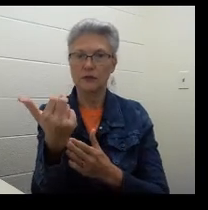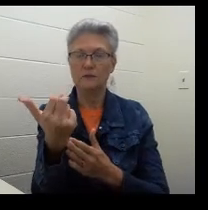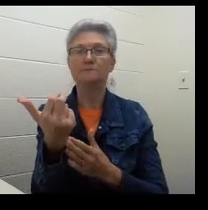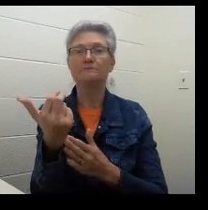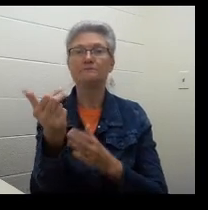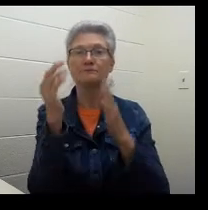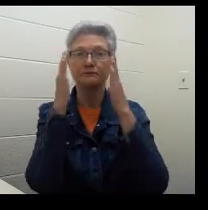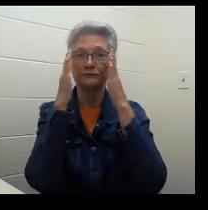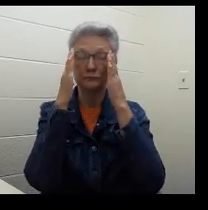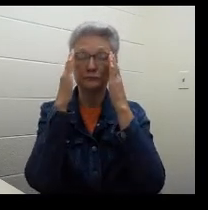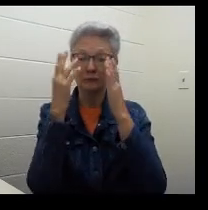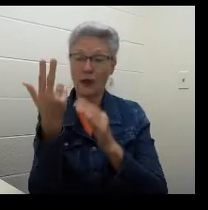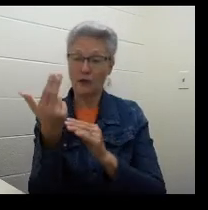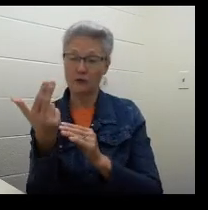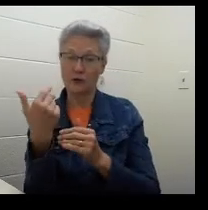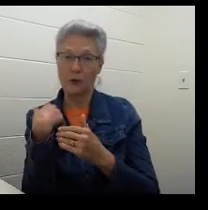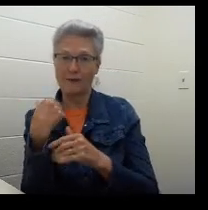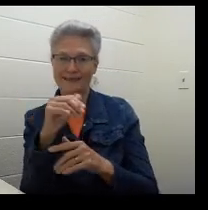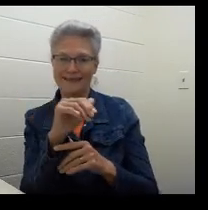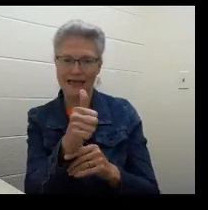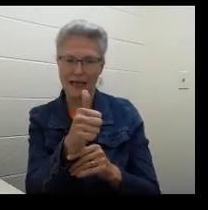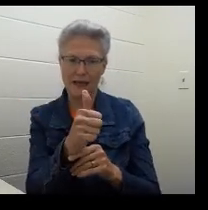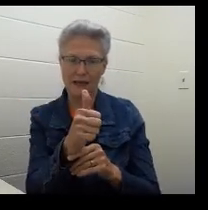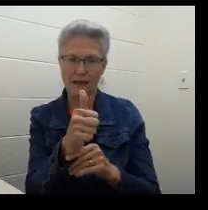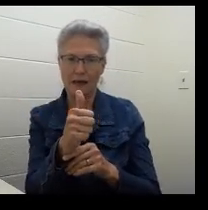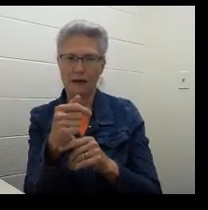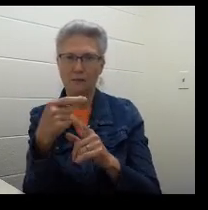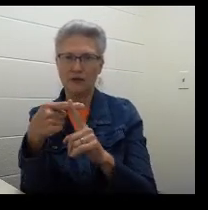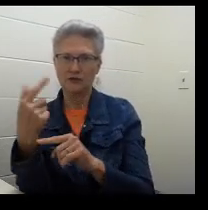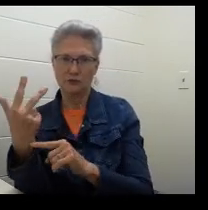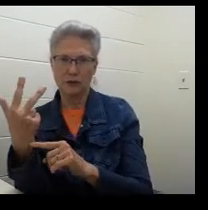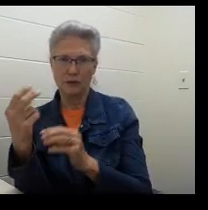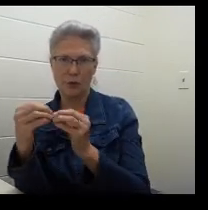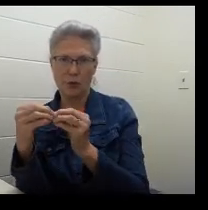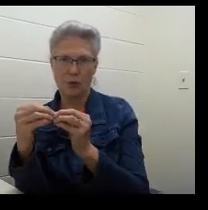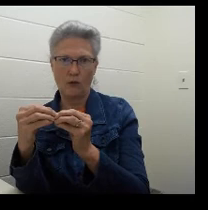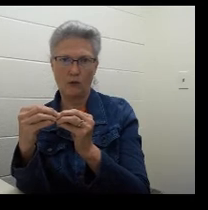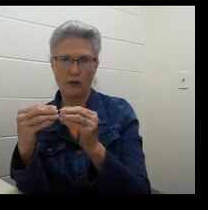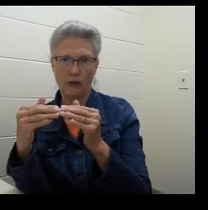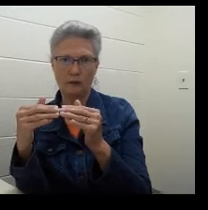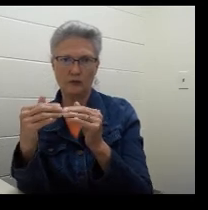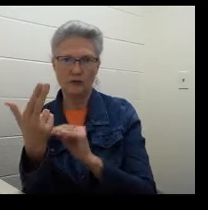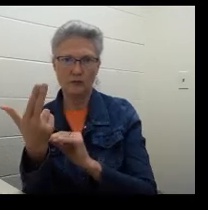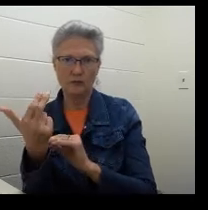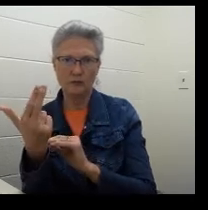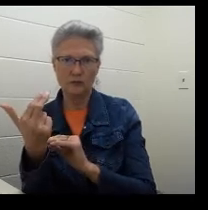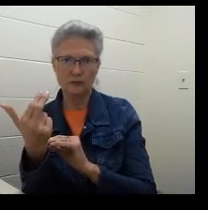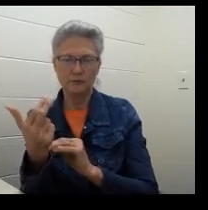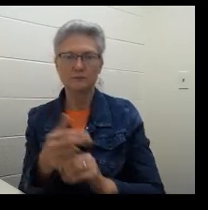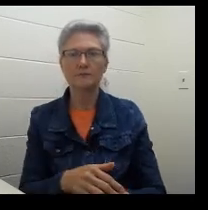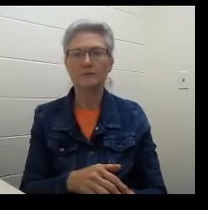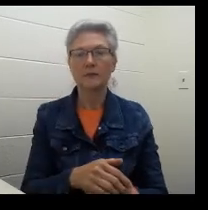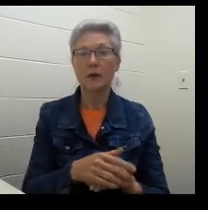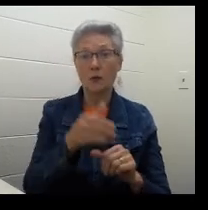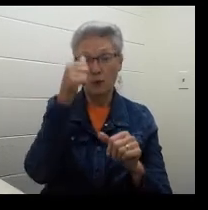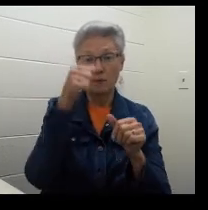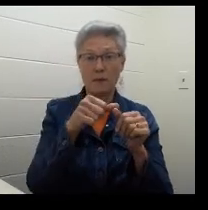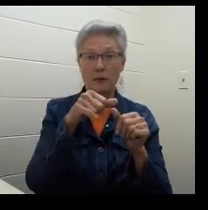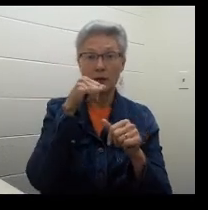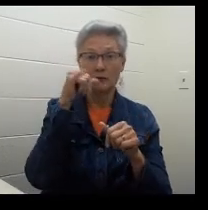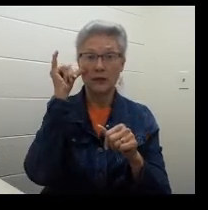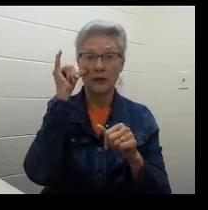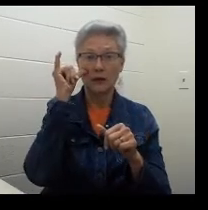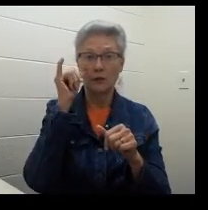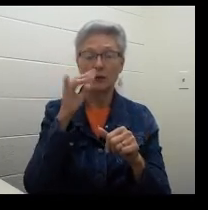1,213. We have 13 because we have 10 plus 3 more for 13. Now remember yesterday